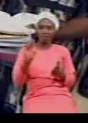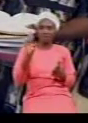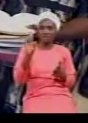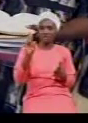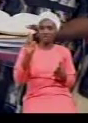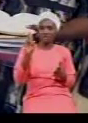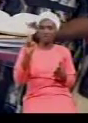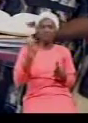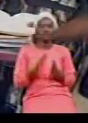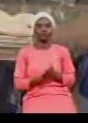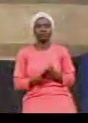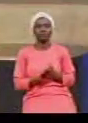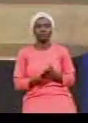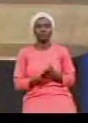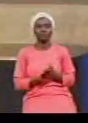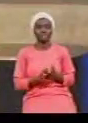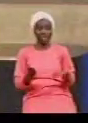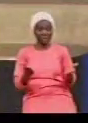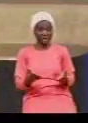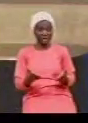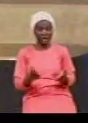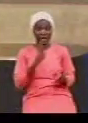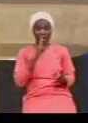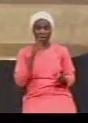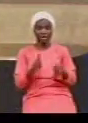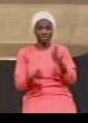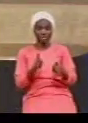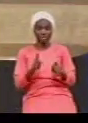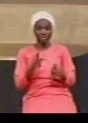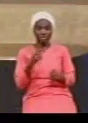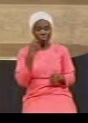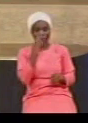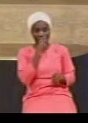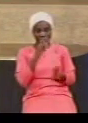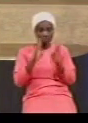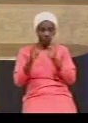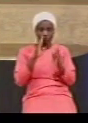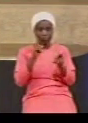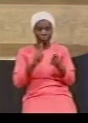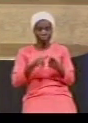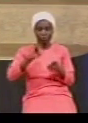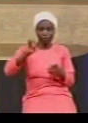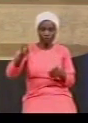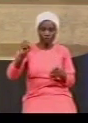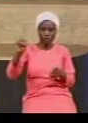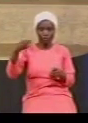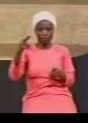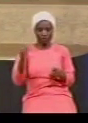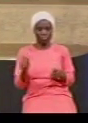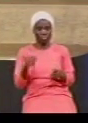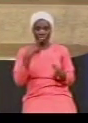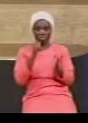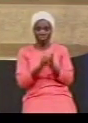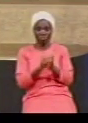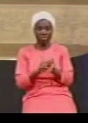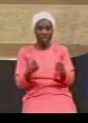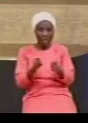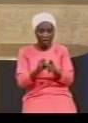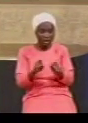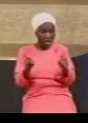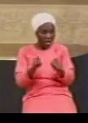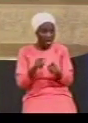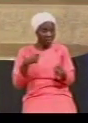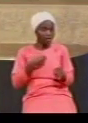Verse 17. Here are the people now talking to Joshua. According as we hearkened unto